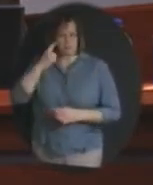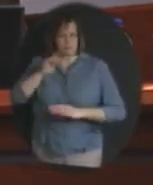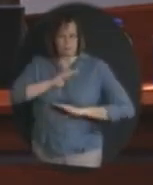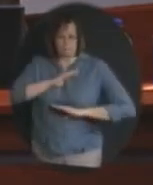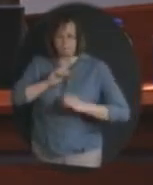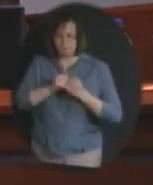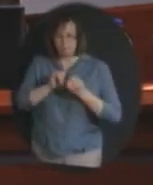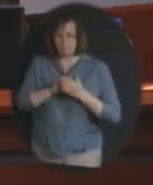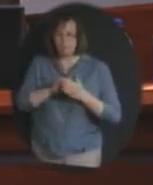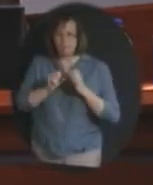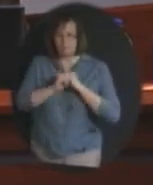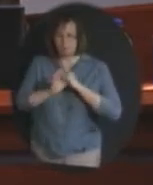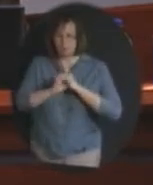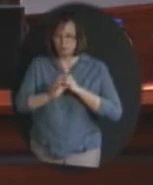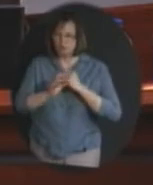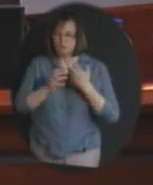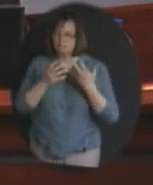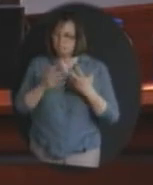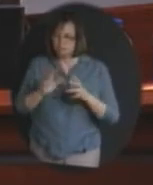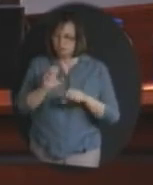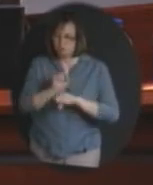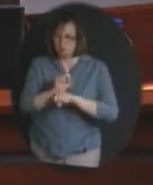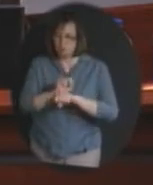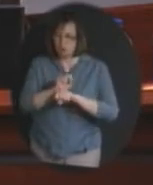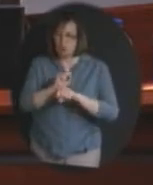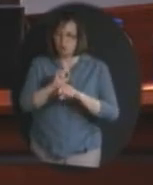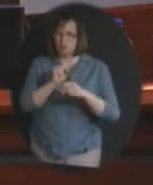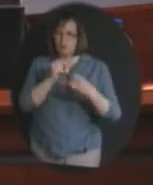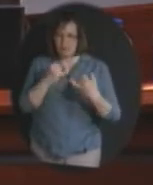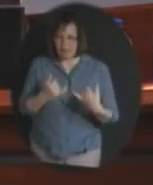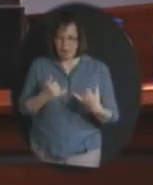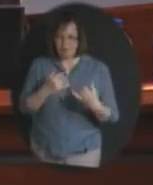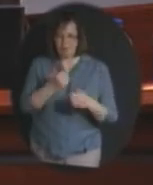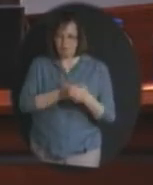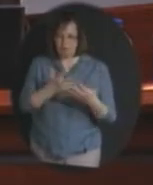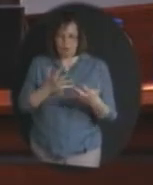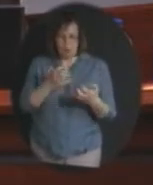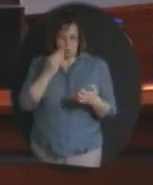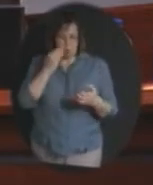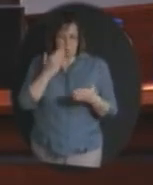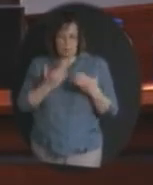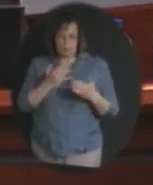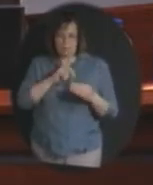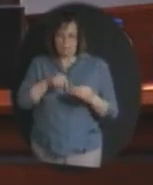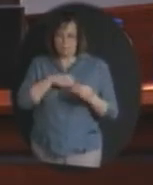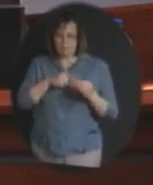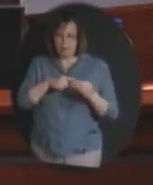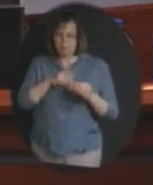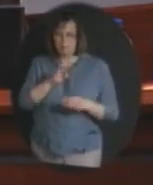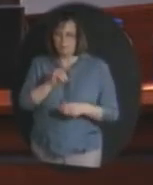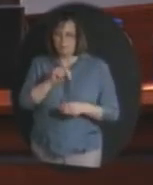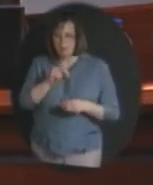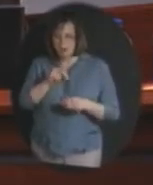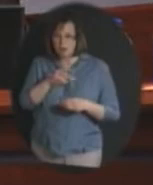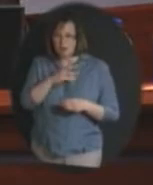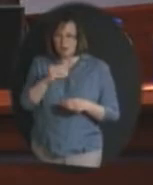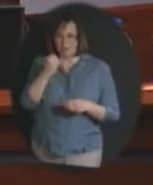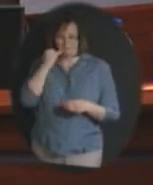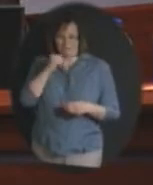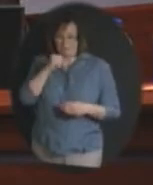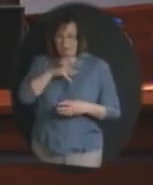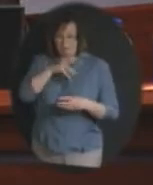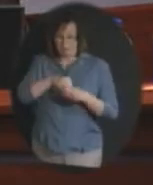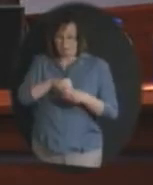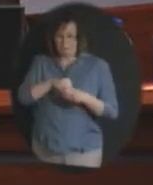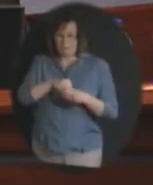that. The brochure is being worked on right now. Everything you wanted to know maybe about the bond issue, and if it's not there, it'll